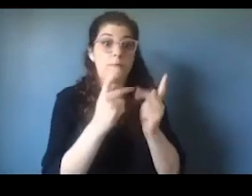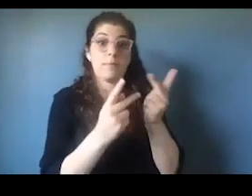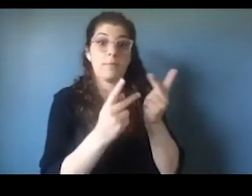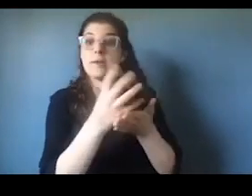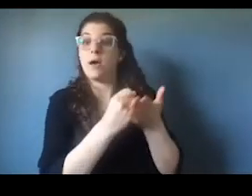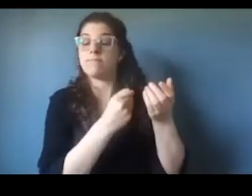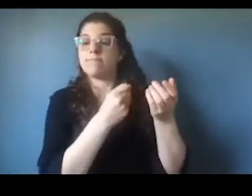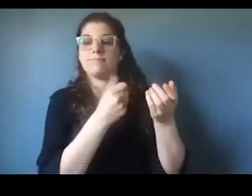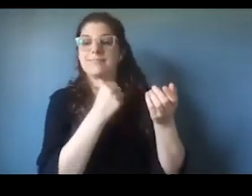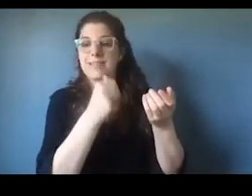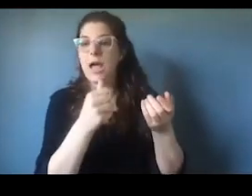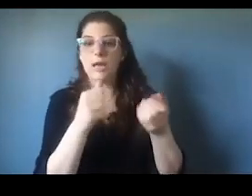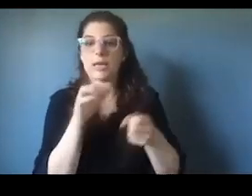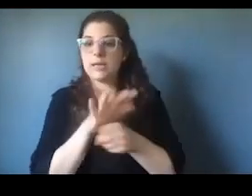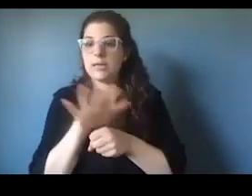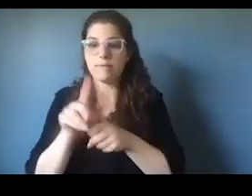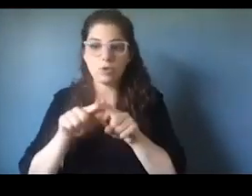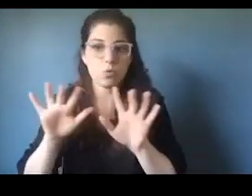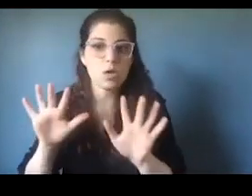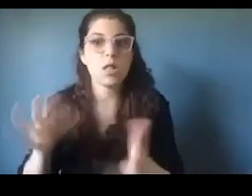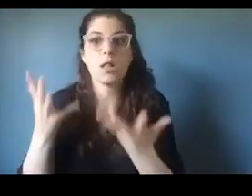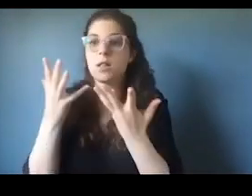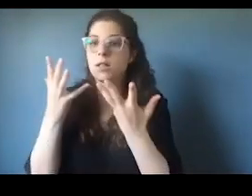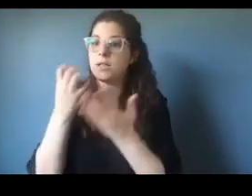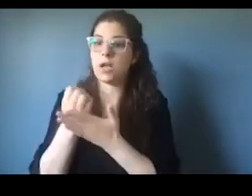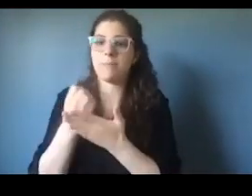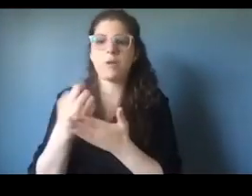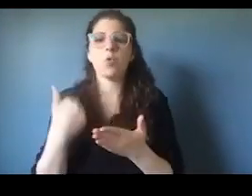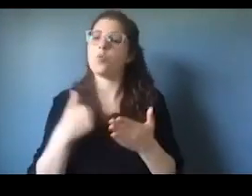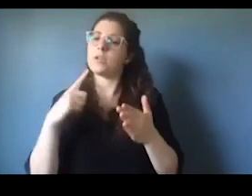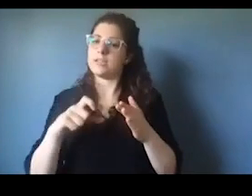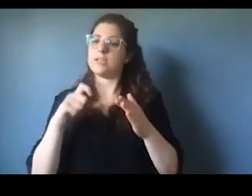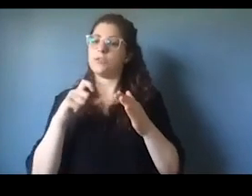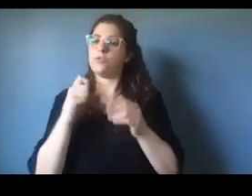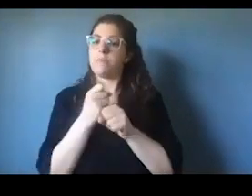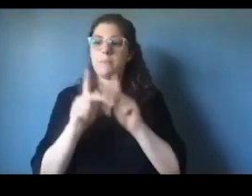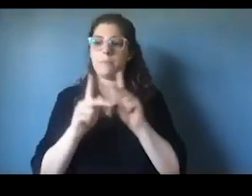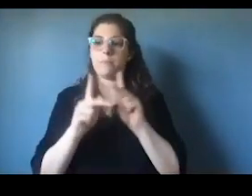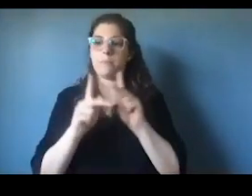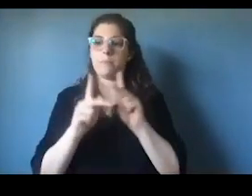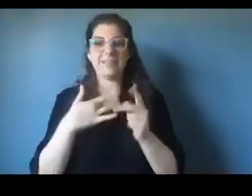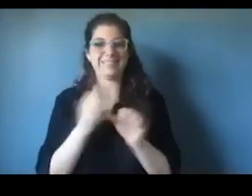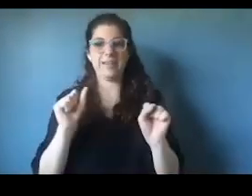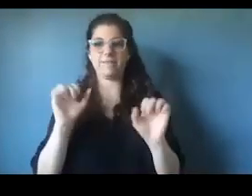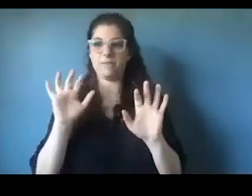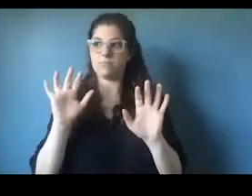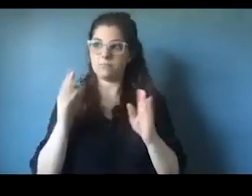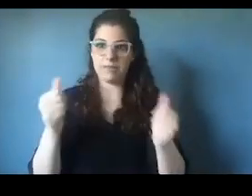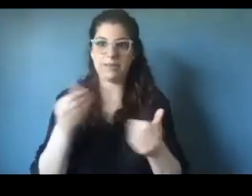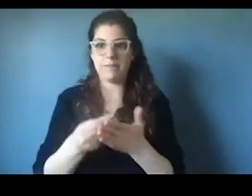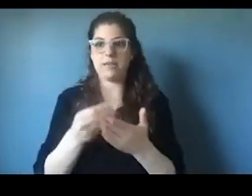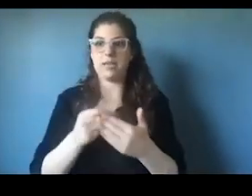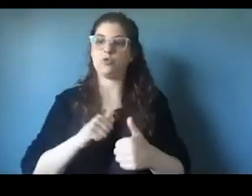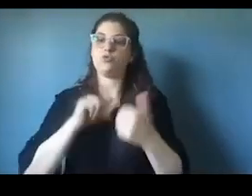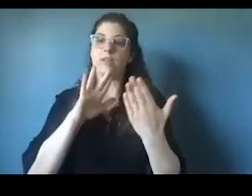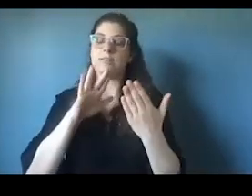to get the economy back on track. We really need to make people feel safe spending their money and address the public health crisis in order to